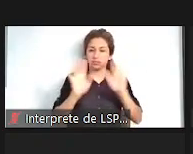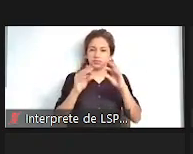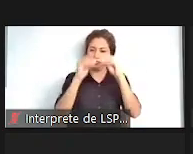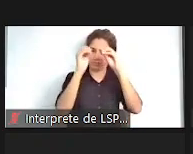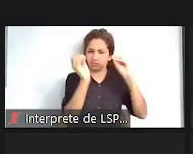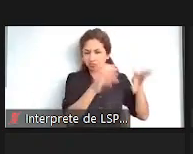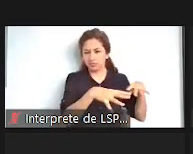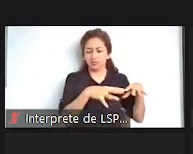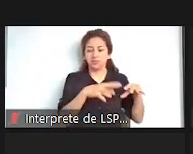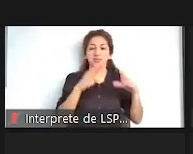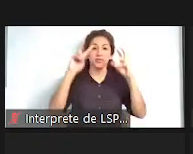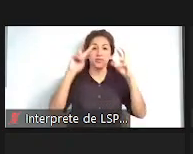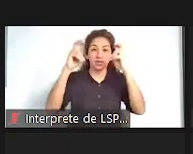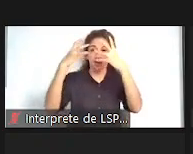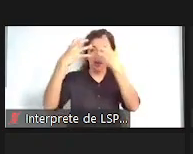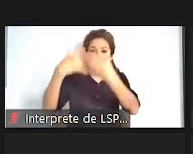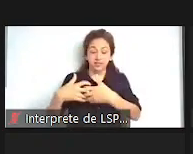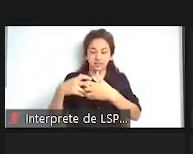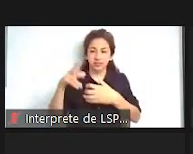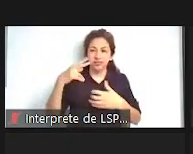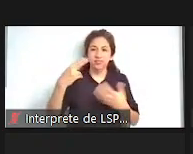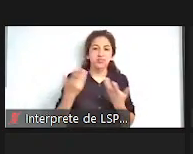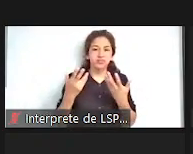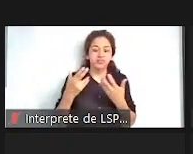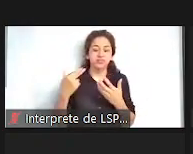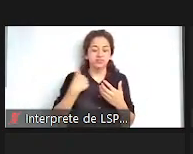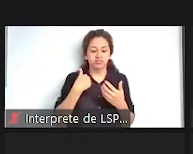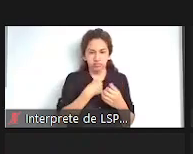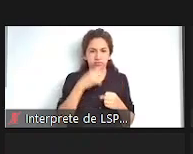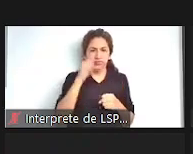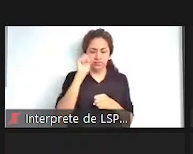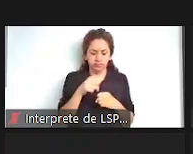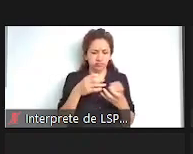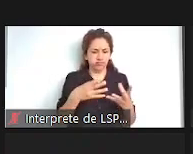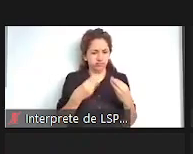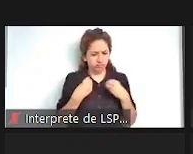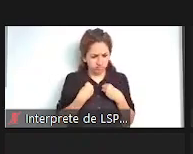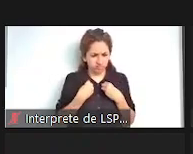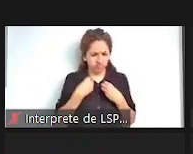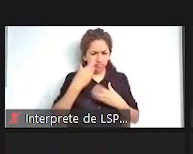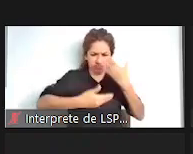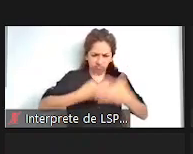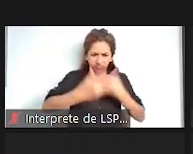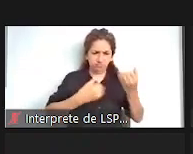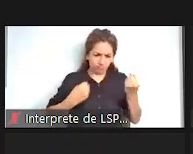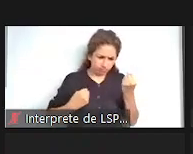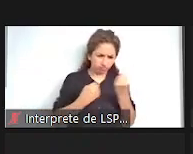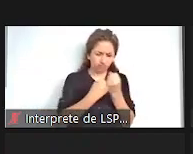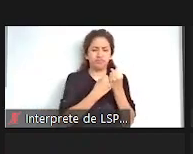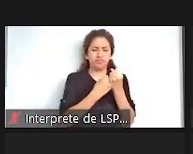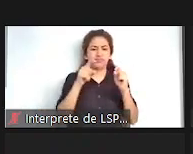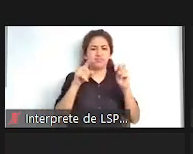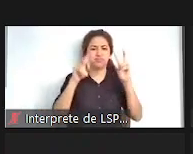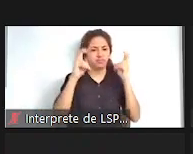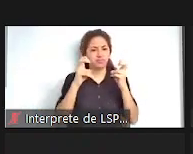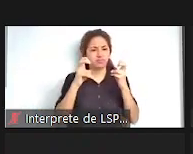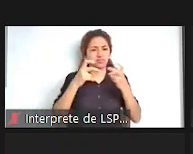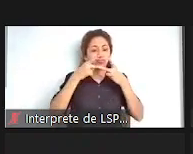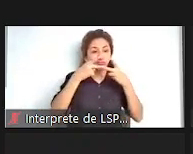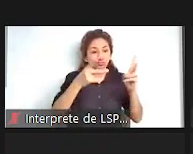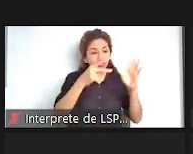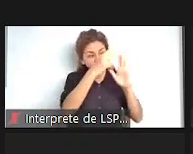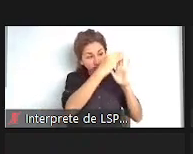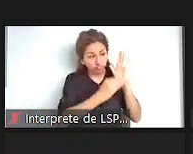not an impediment for the business sector to ratify that we will promote this